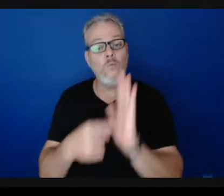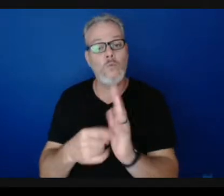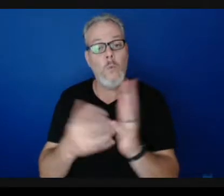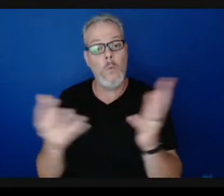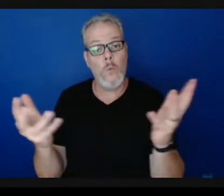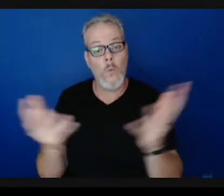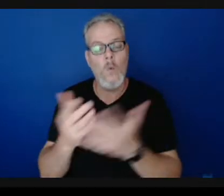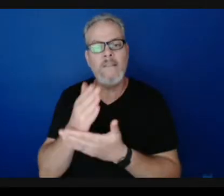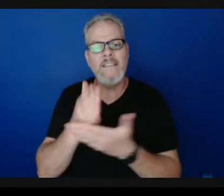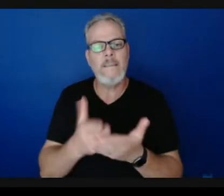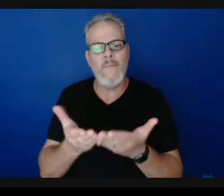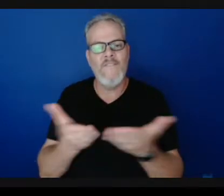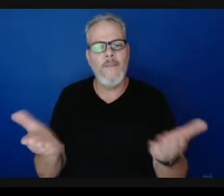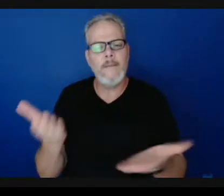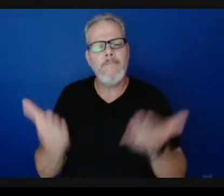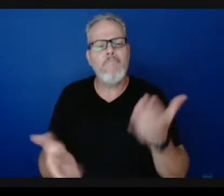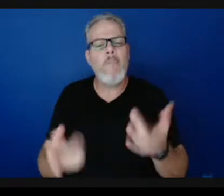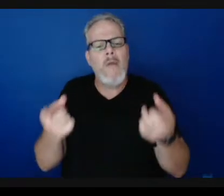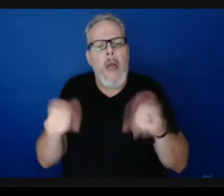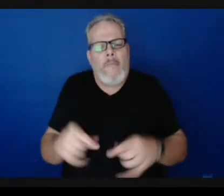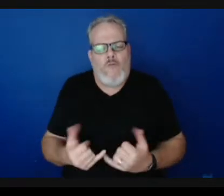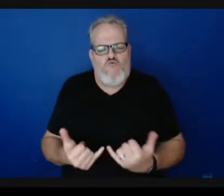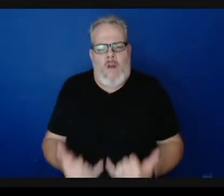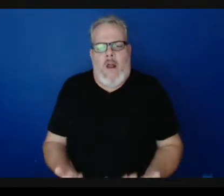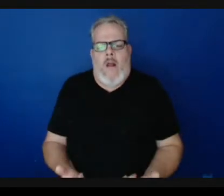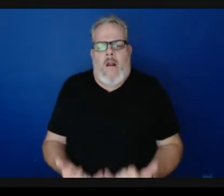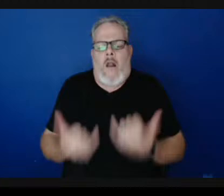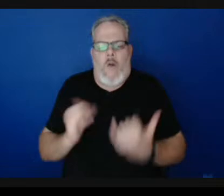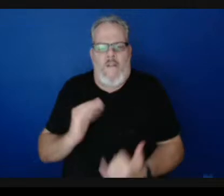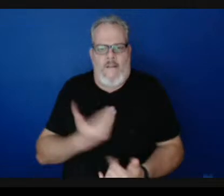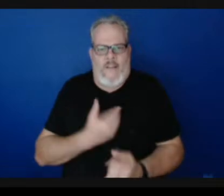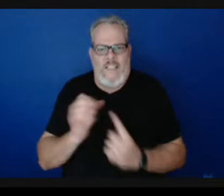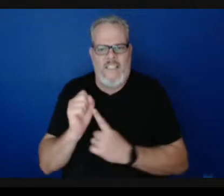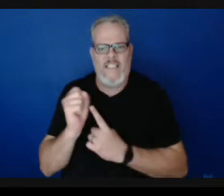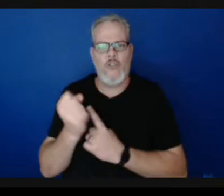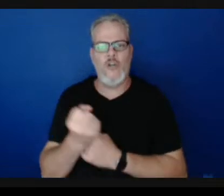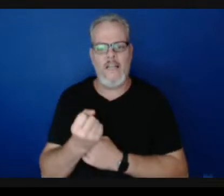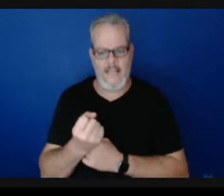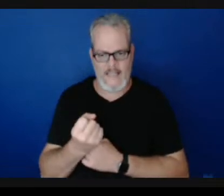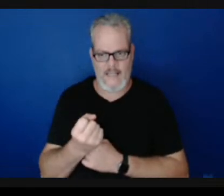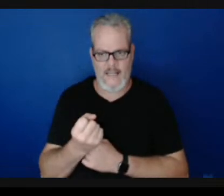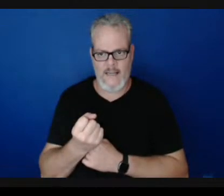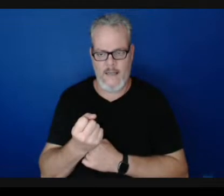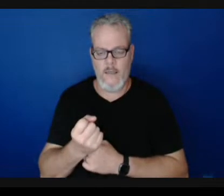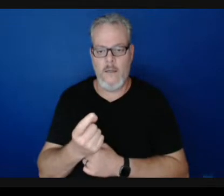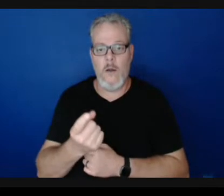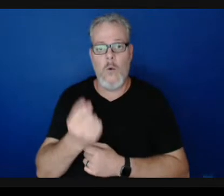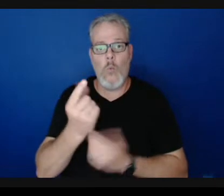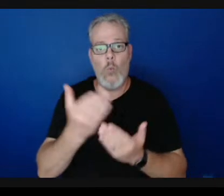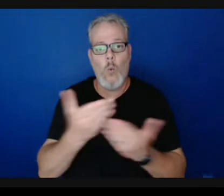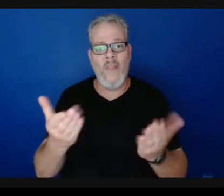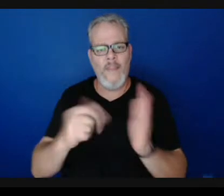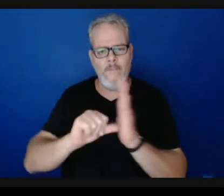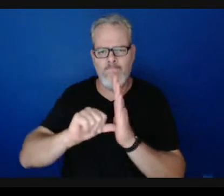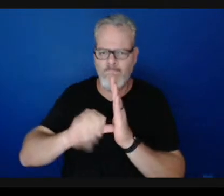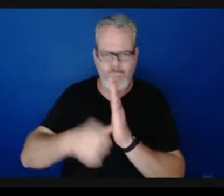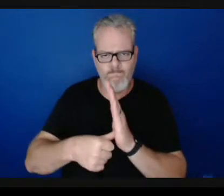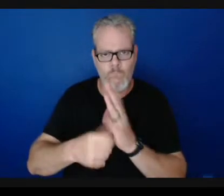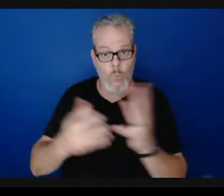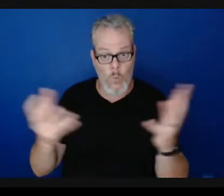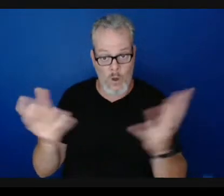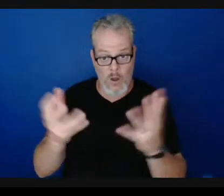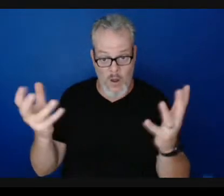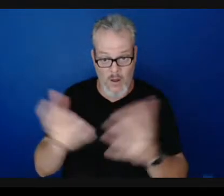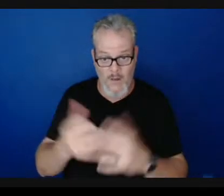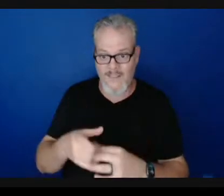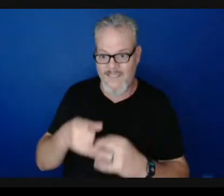might be happening around our eruption now. We can dive into comparisons more so in the future. One thing that USGS was pointing out was a little bit unusual is that